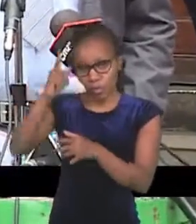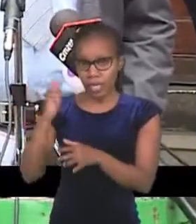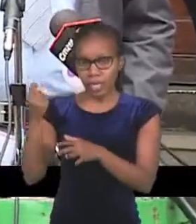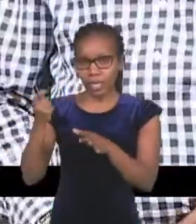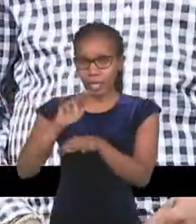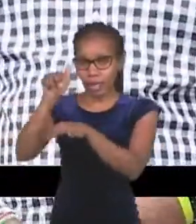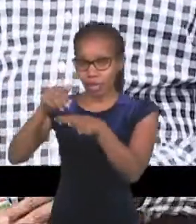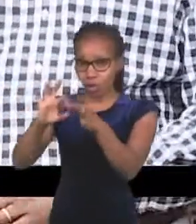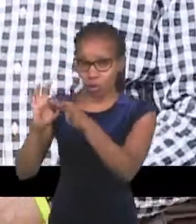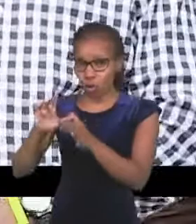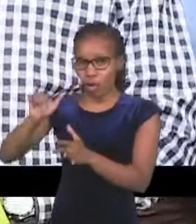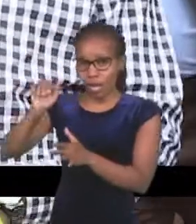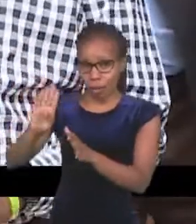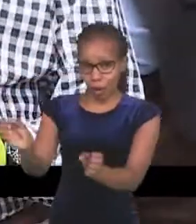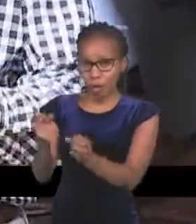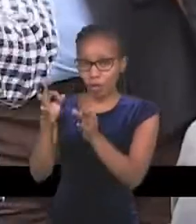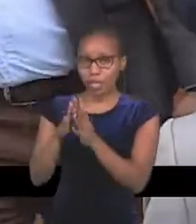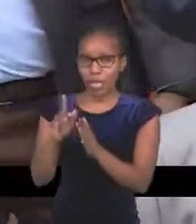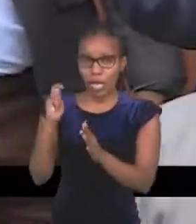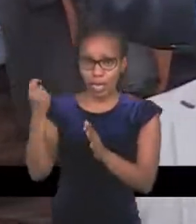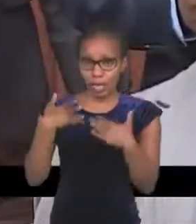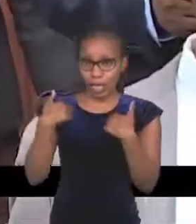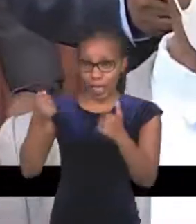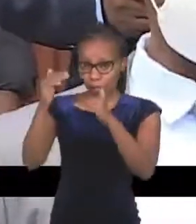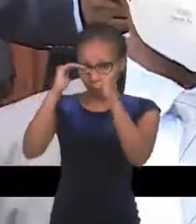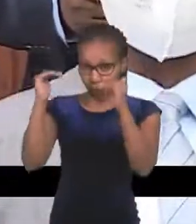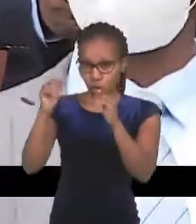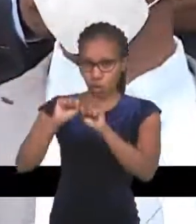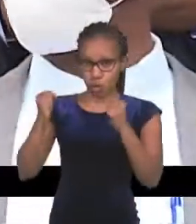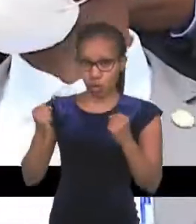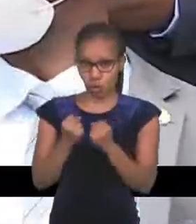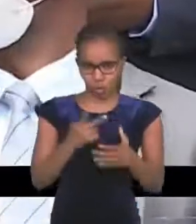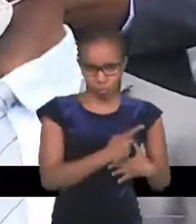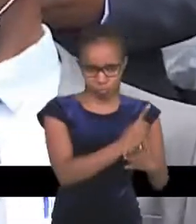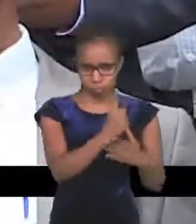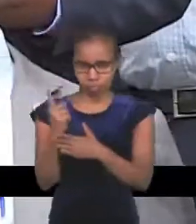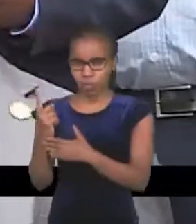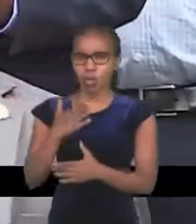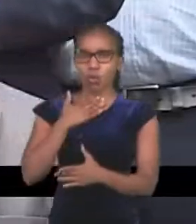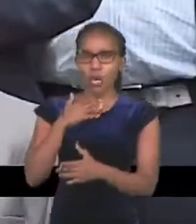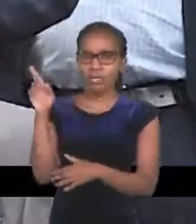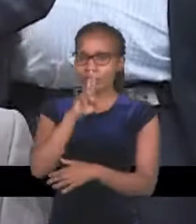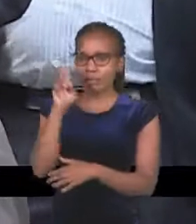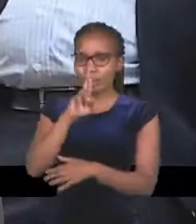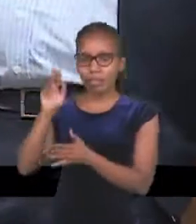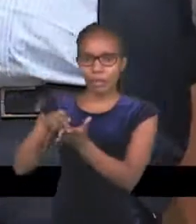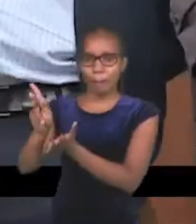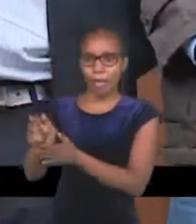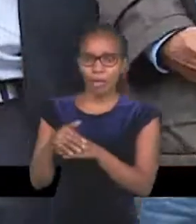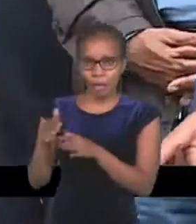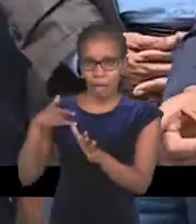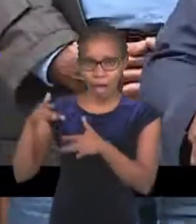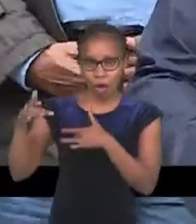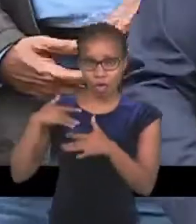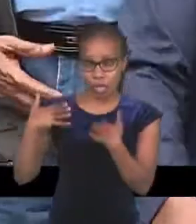of Medical Laboratories Officers, and the Kenya Health Professional Society now want equity and additional risk allowances. According to them, frontline